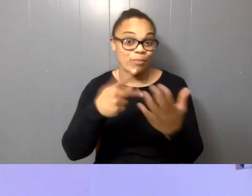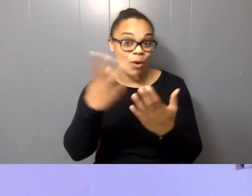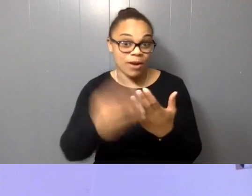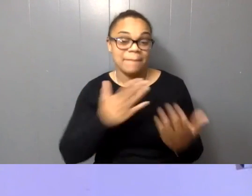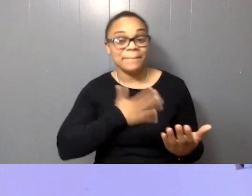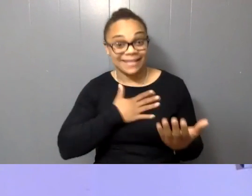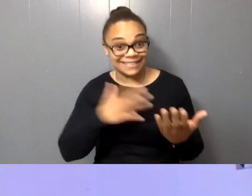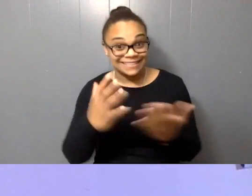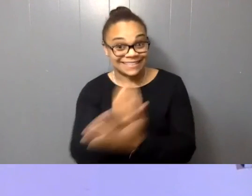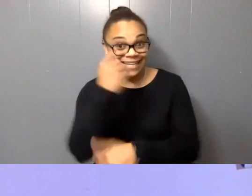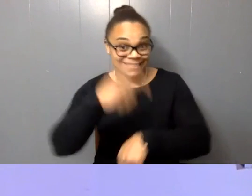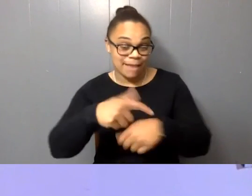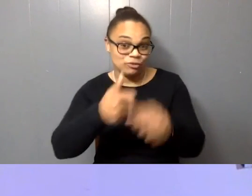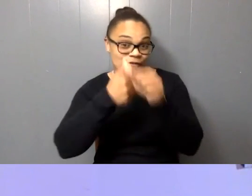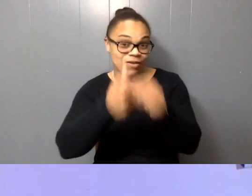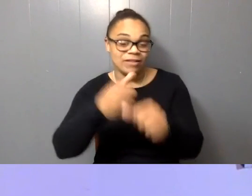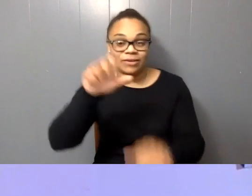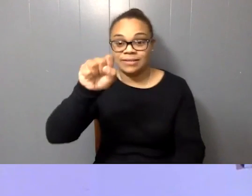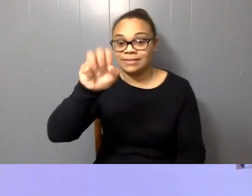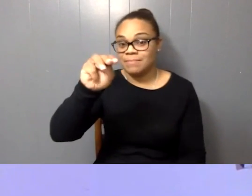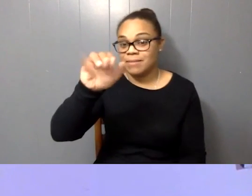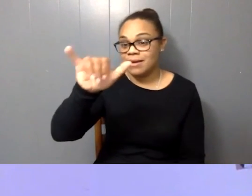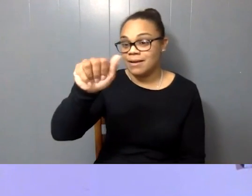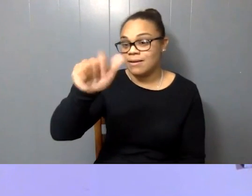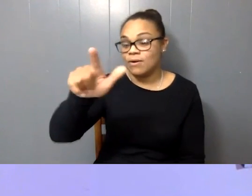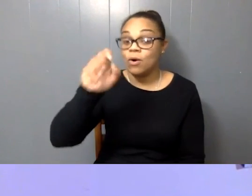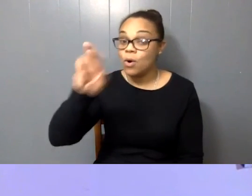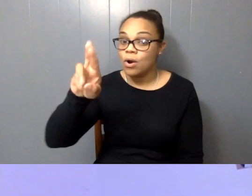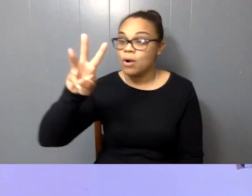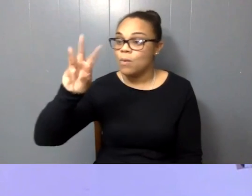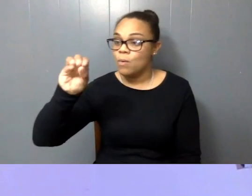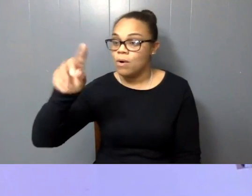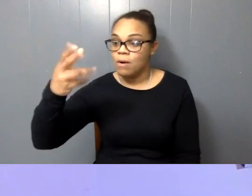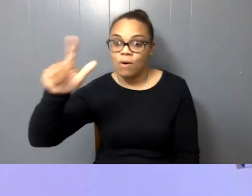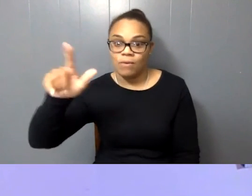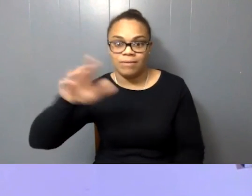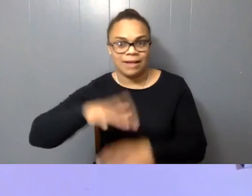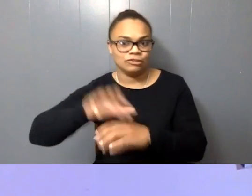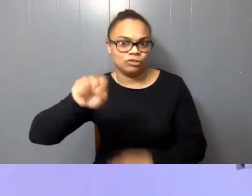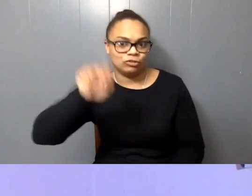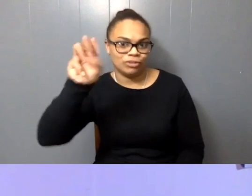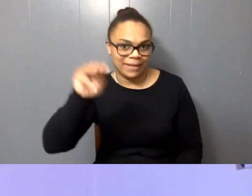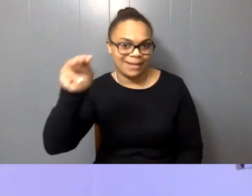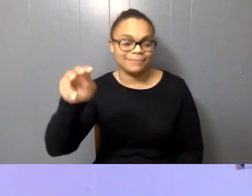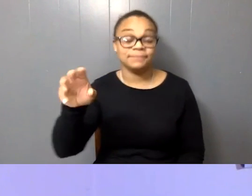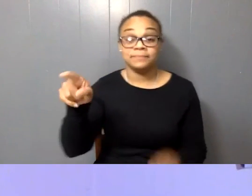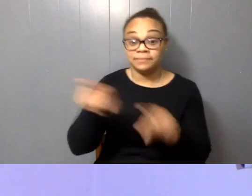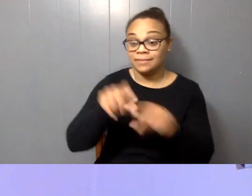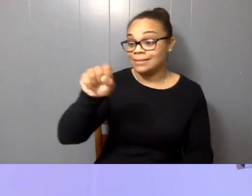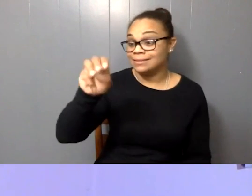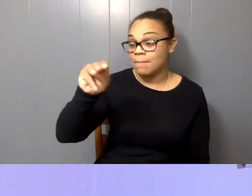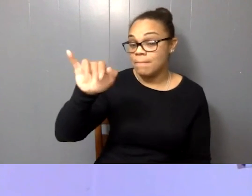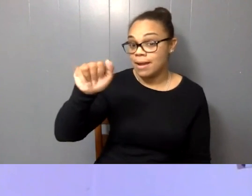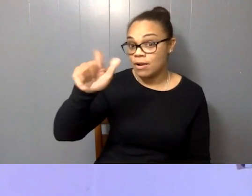follow SMYAL or Woodhall on social media. Also, SMYAL will be hosting monthly